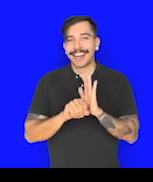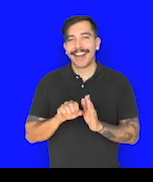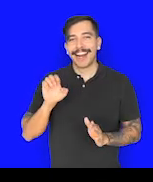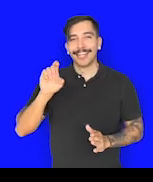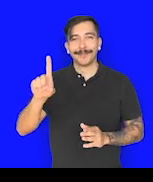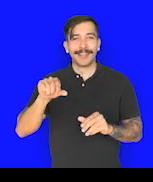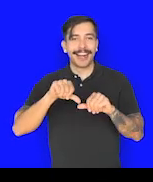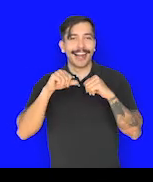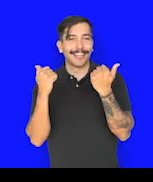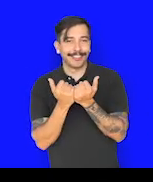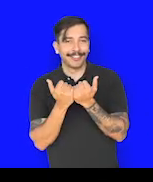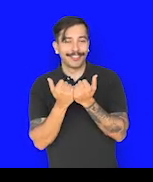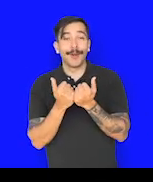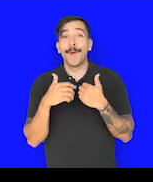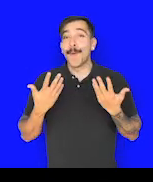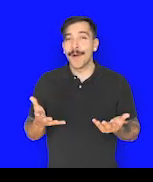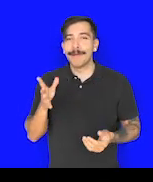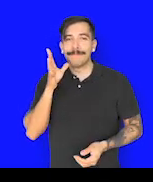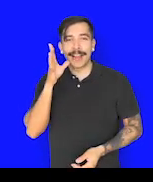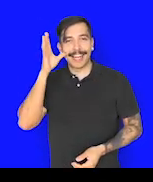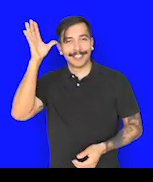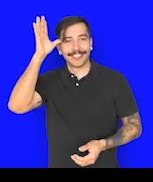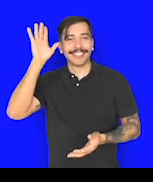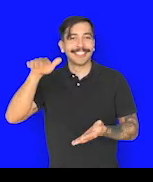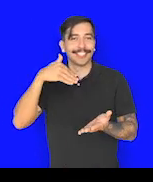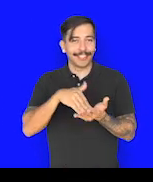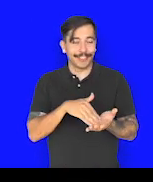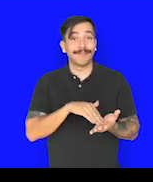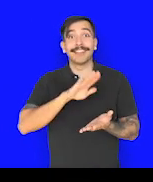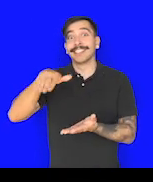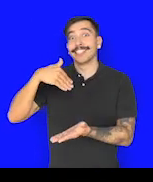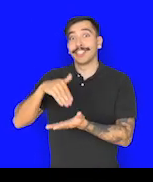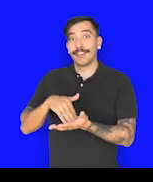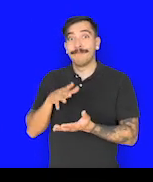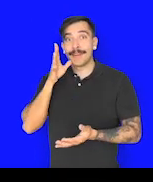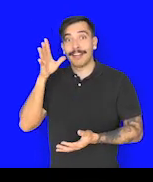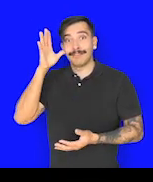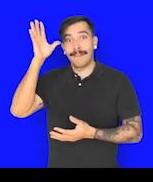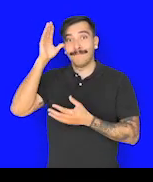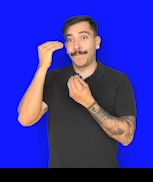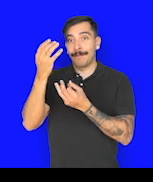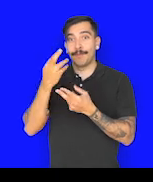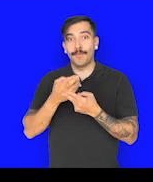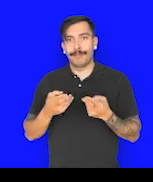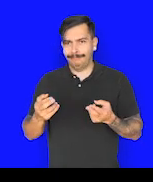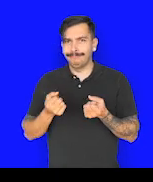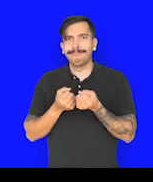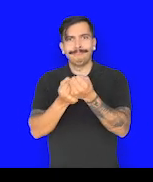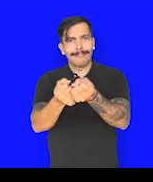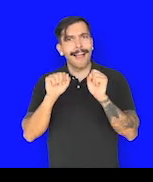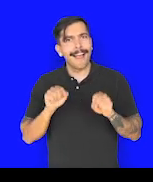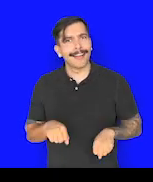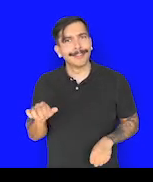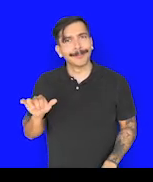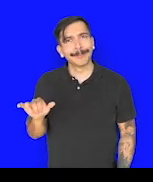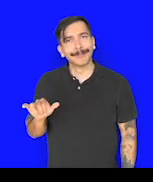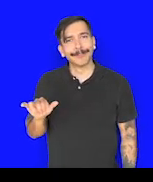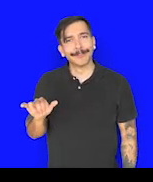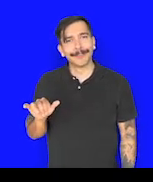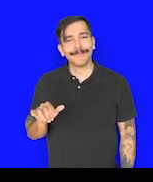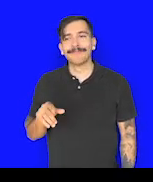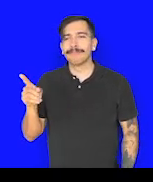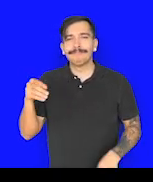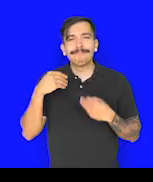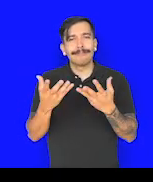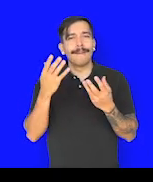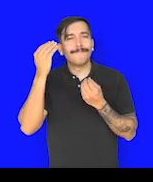education agency or parent center. The Center for Parent Information and Resources can also assist. They